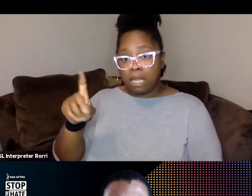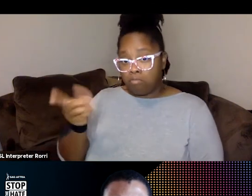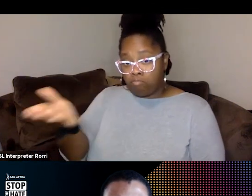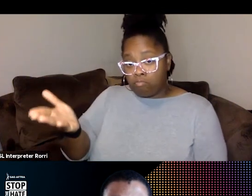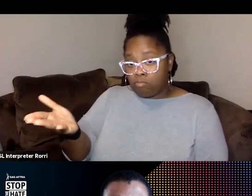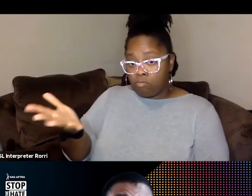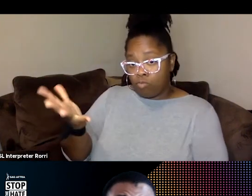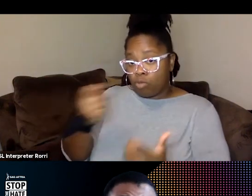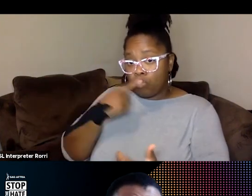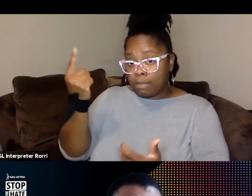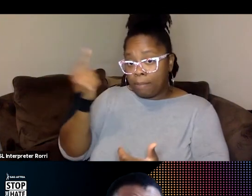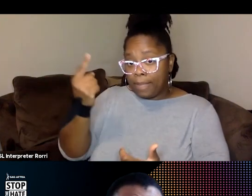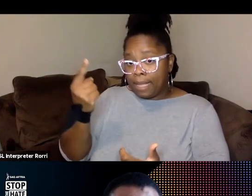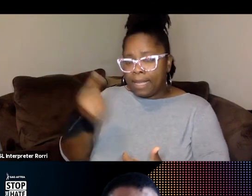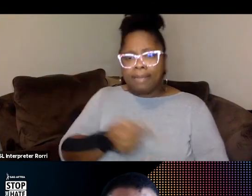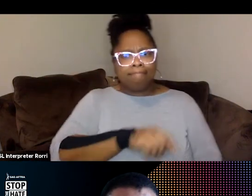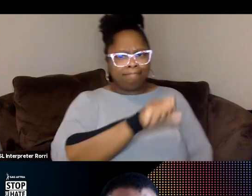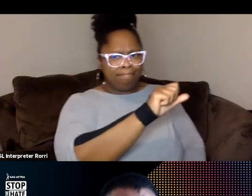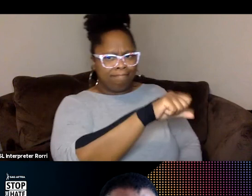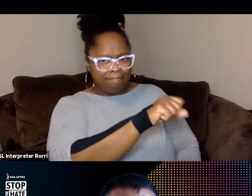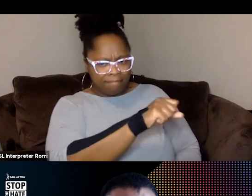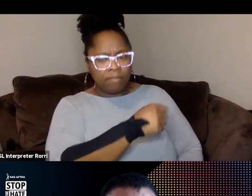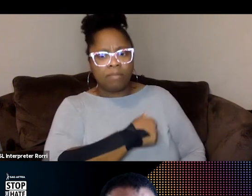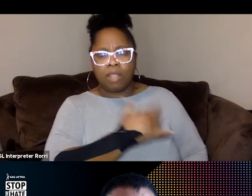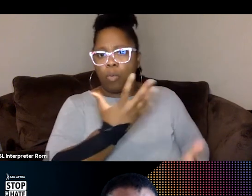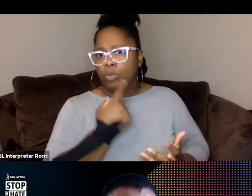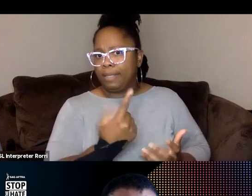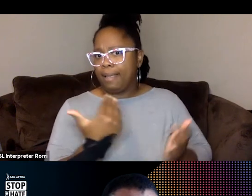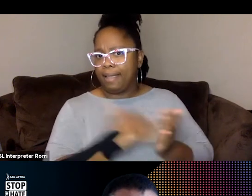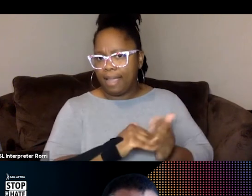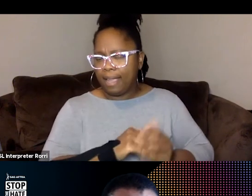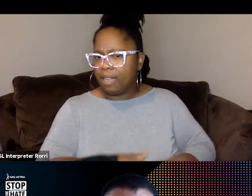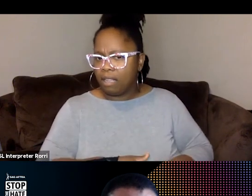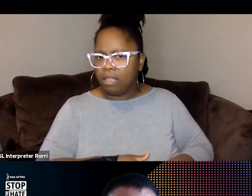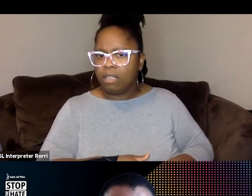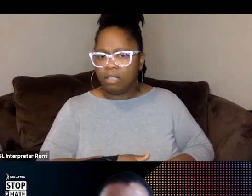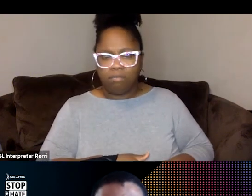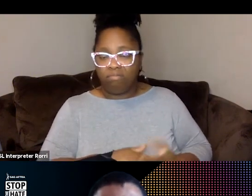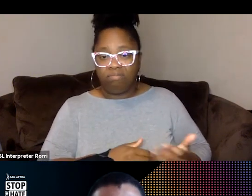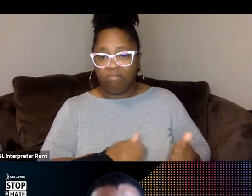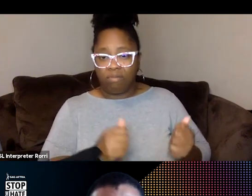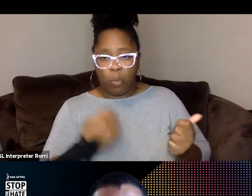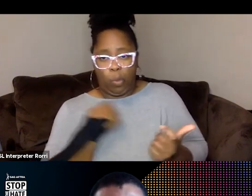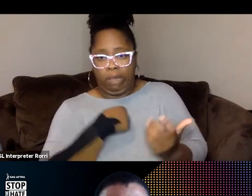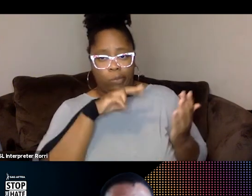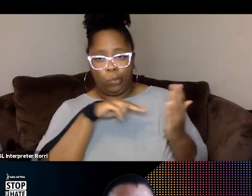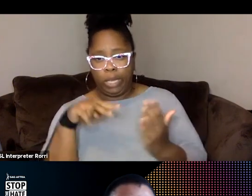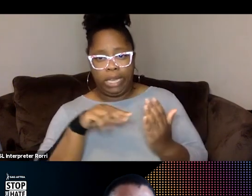anything. Only to say once again, we've all been reading your reports for